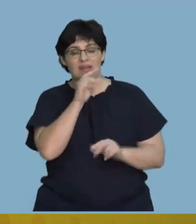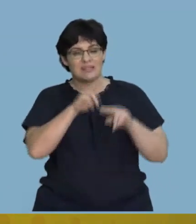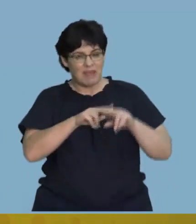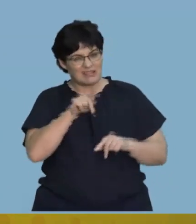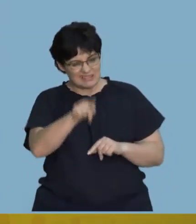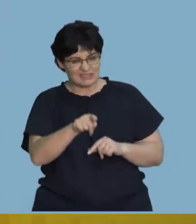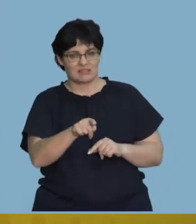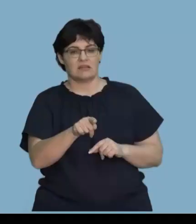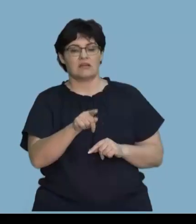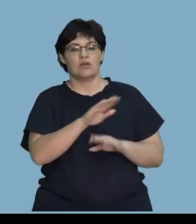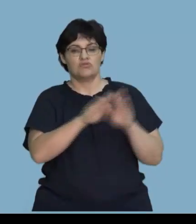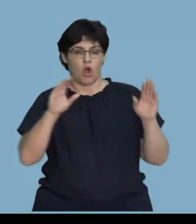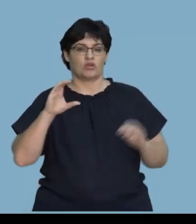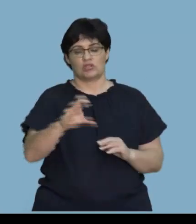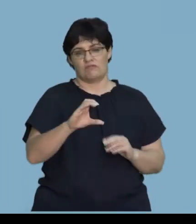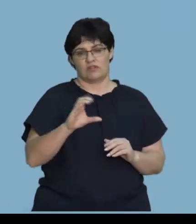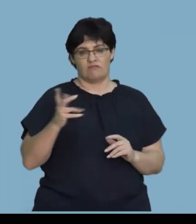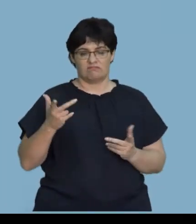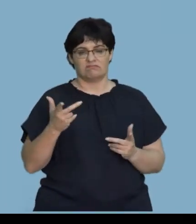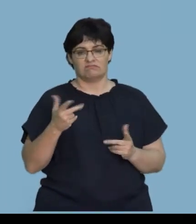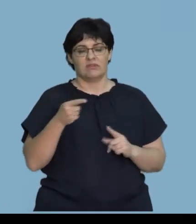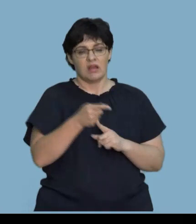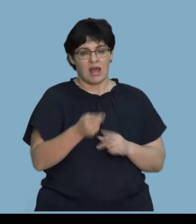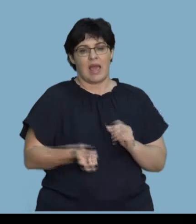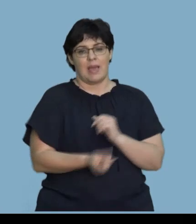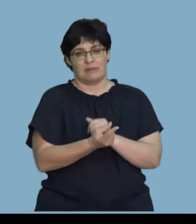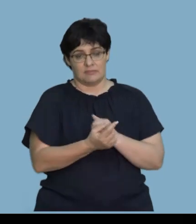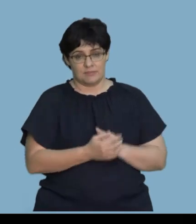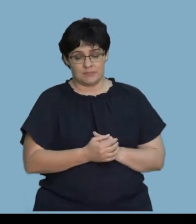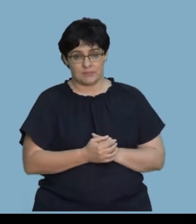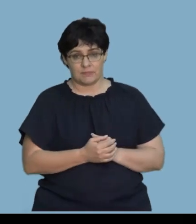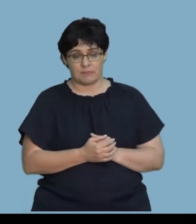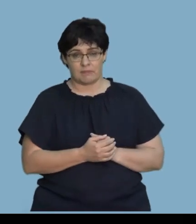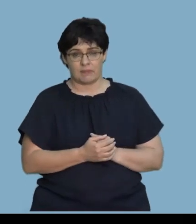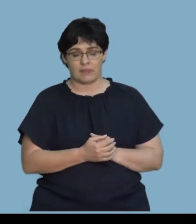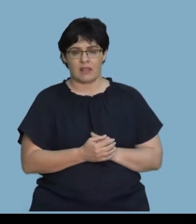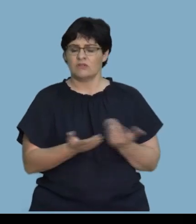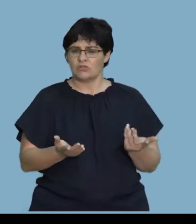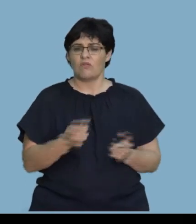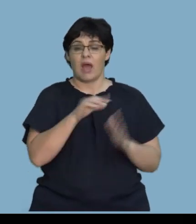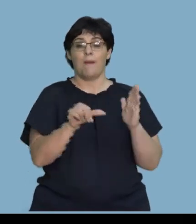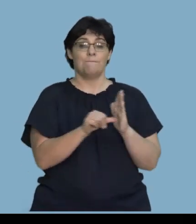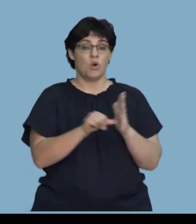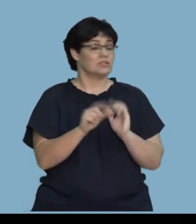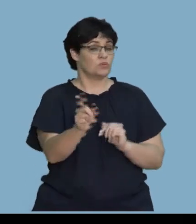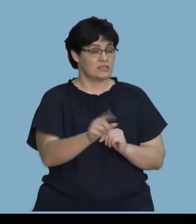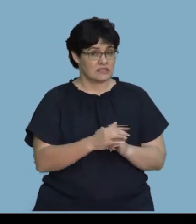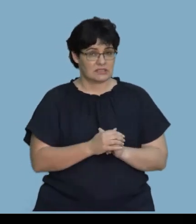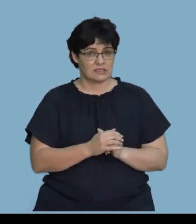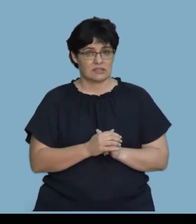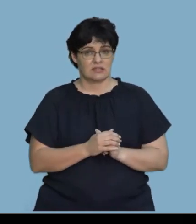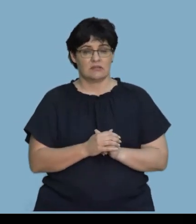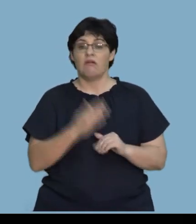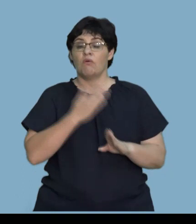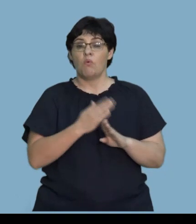that non-conservative force, right? So the energy principle that is of importance to us here is